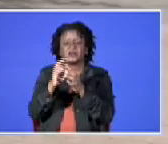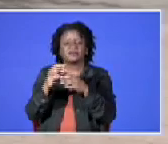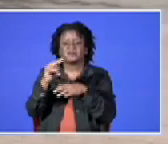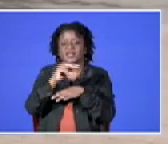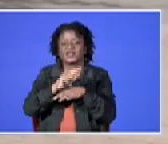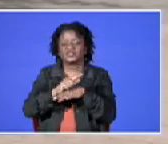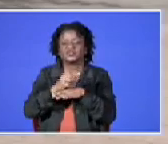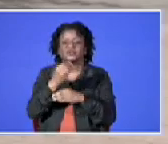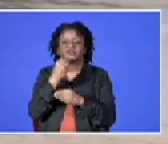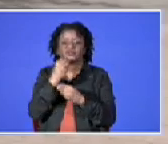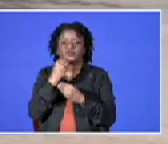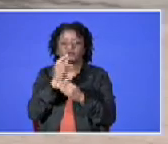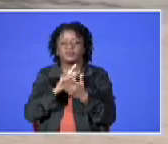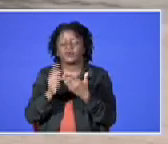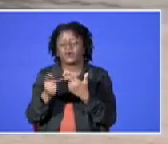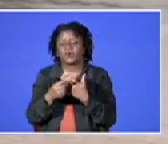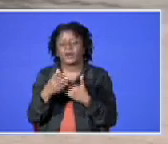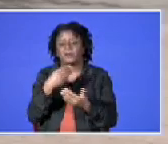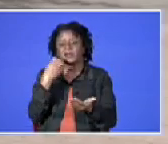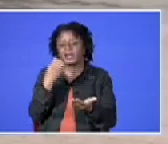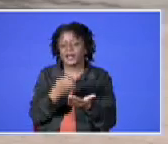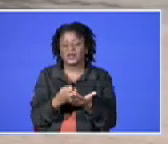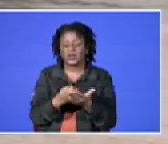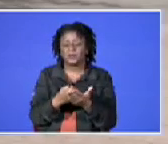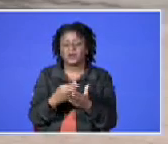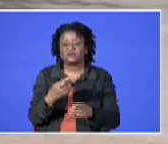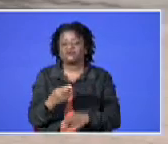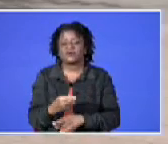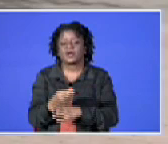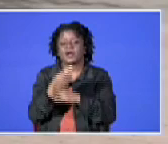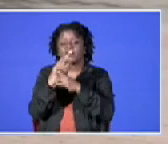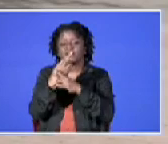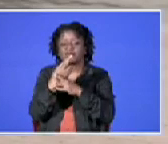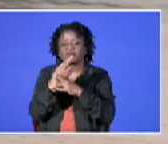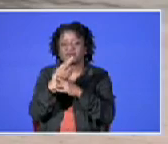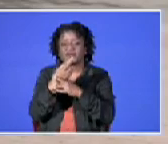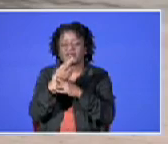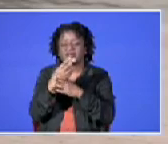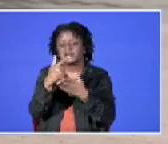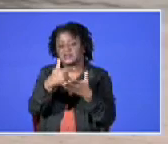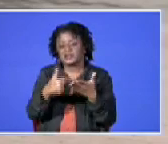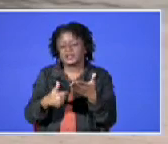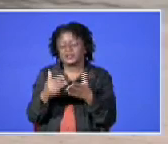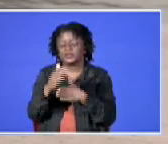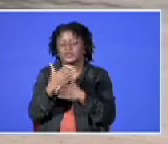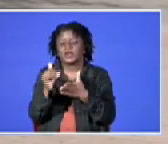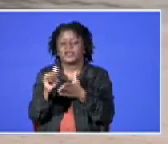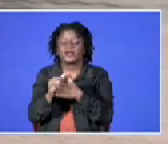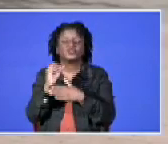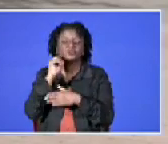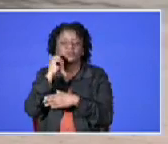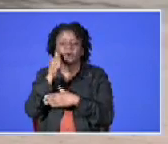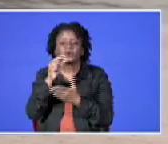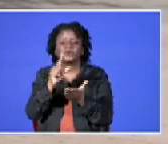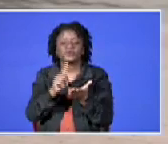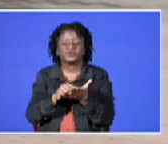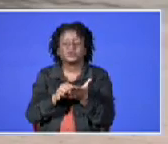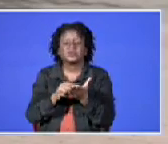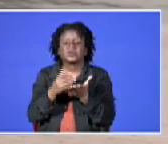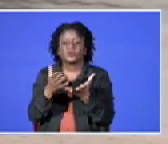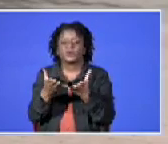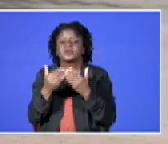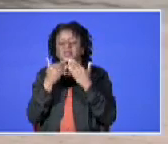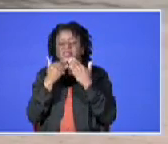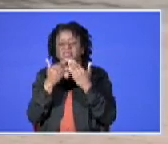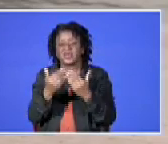Program and Economic Recovery Committees. We'll share those details for you in tomorrow's newscast. Now, the Prime Minister made it clear that he wants to thank, on behalf of himself